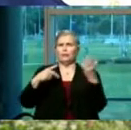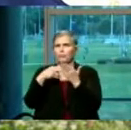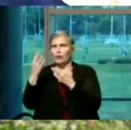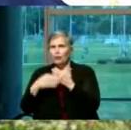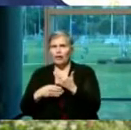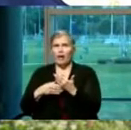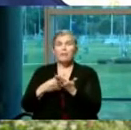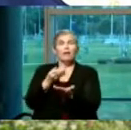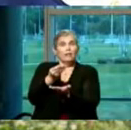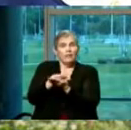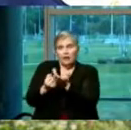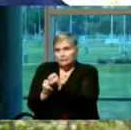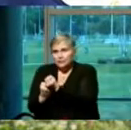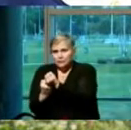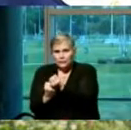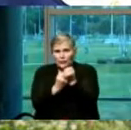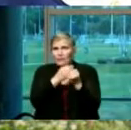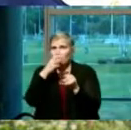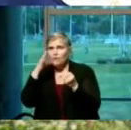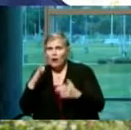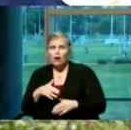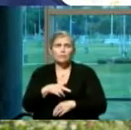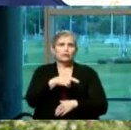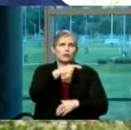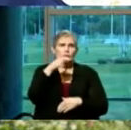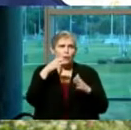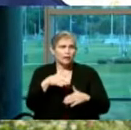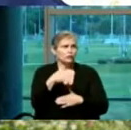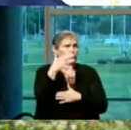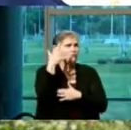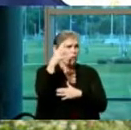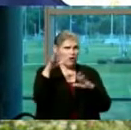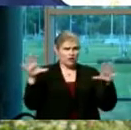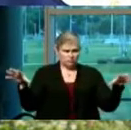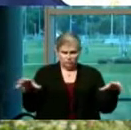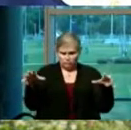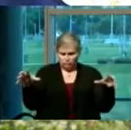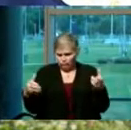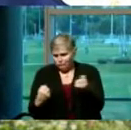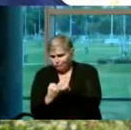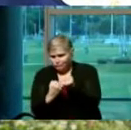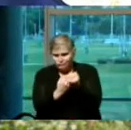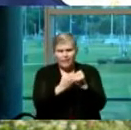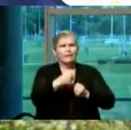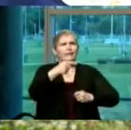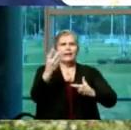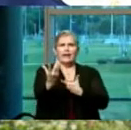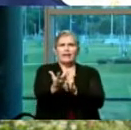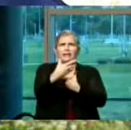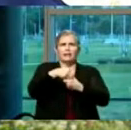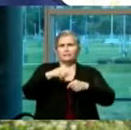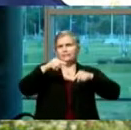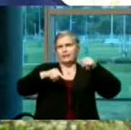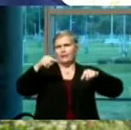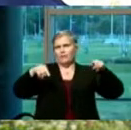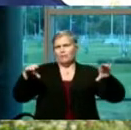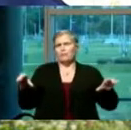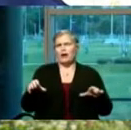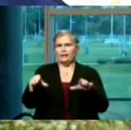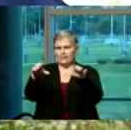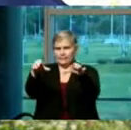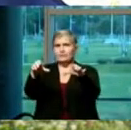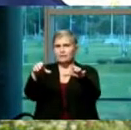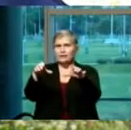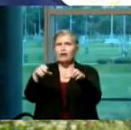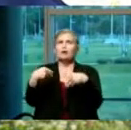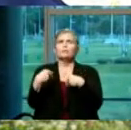and financial assistance to farmers, ranchers, and forest owners to implement a variety of conservation practices. Now, these programs provide